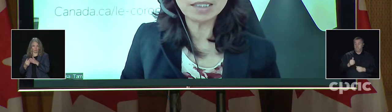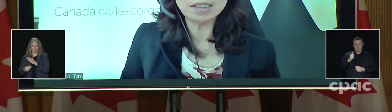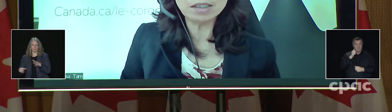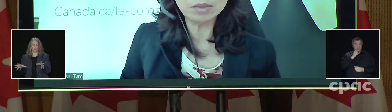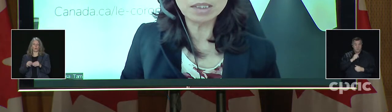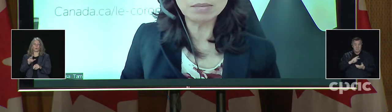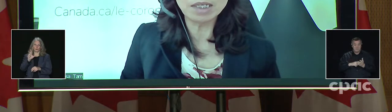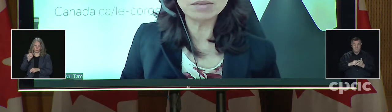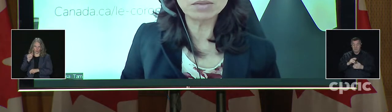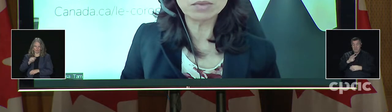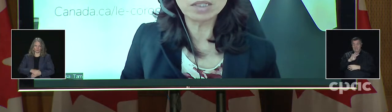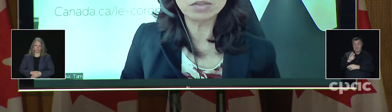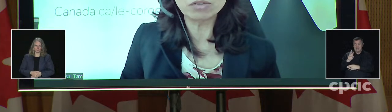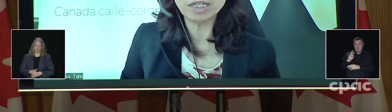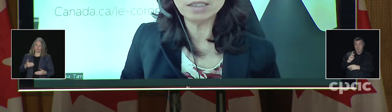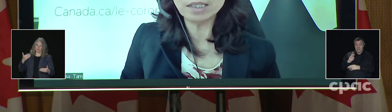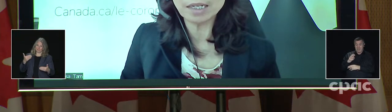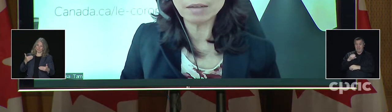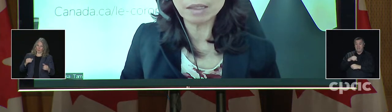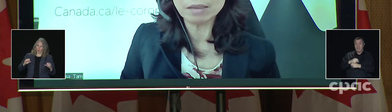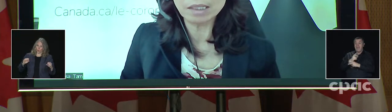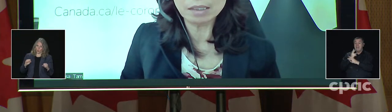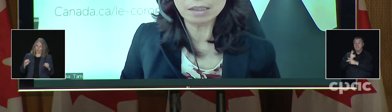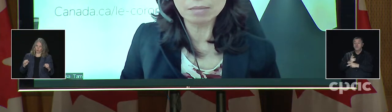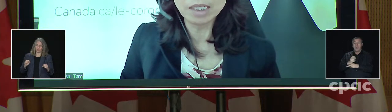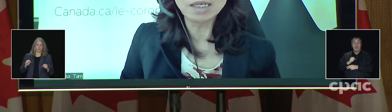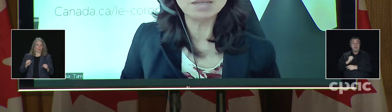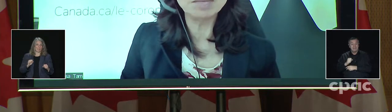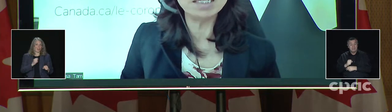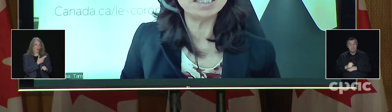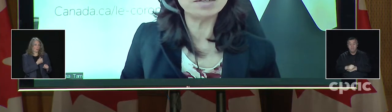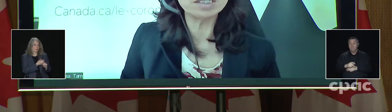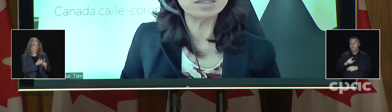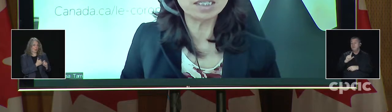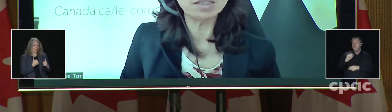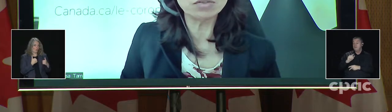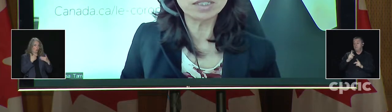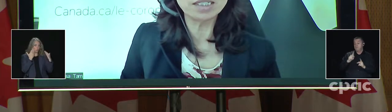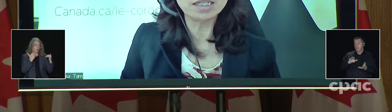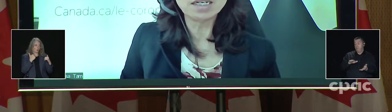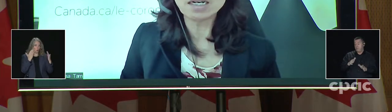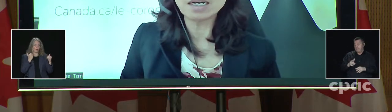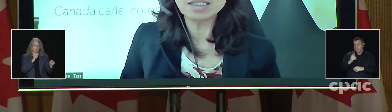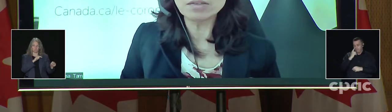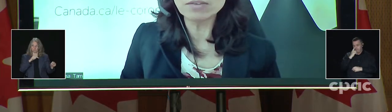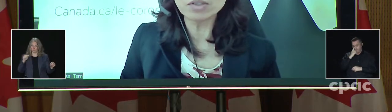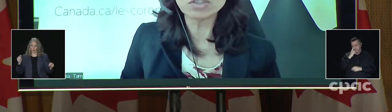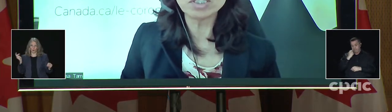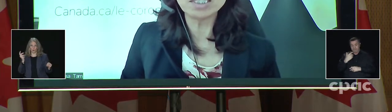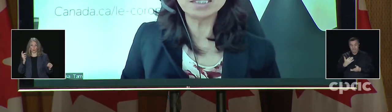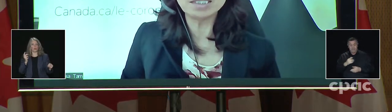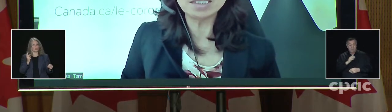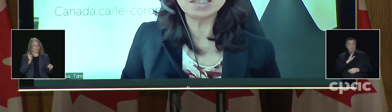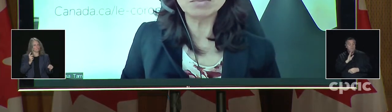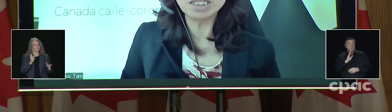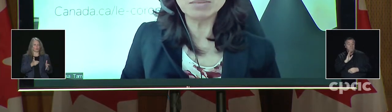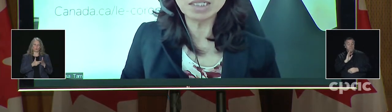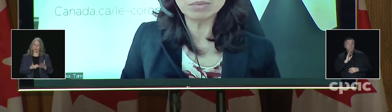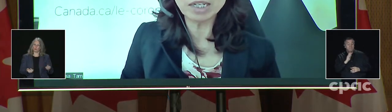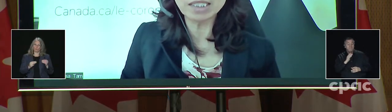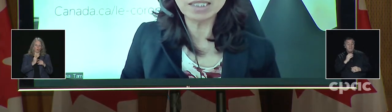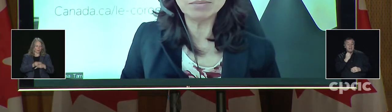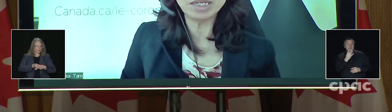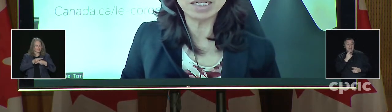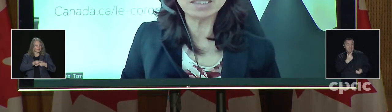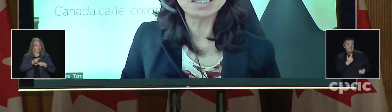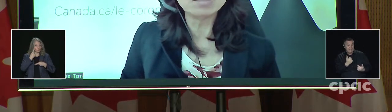we head into the winter months with a strained health system in many areas of the country, a high degree of caution is needed to minimize